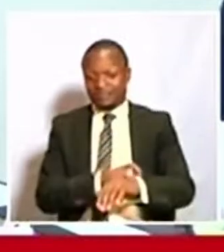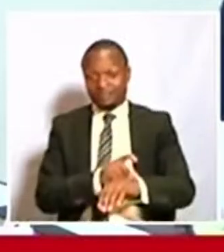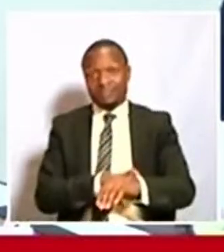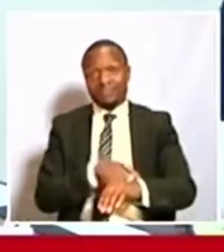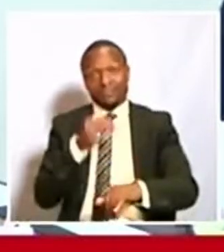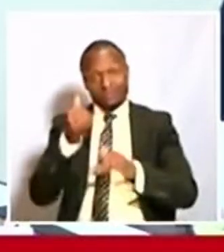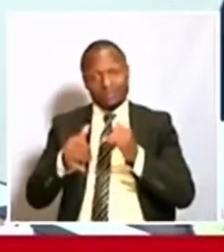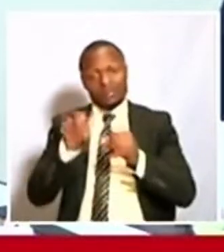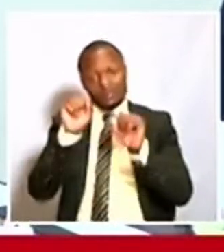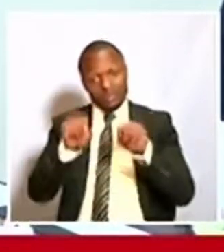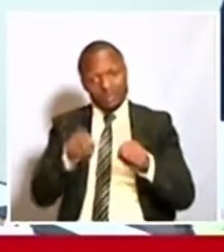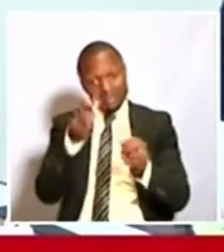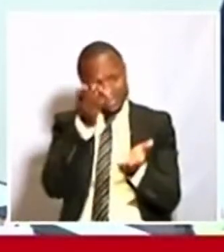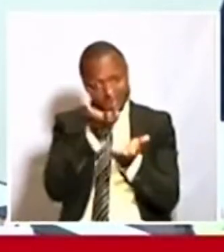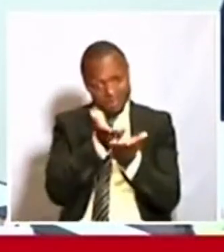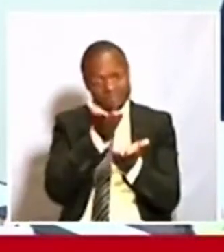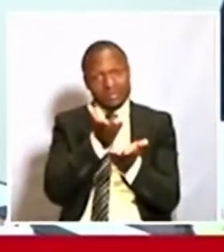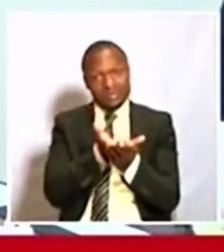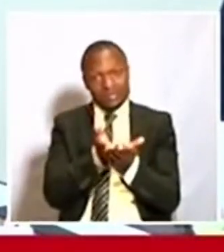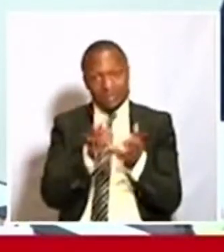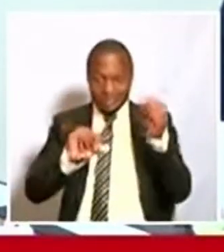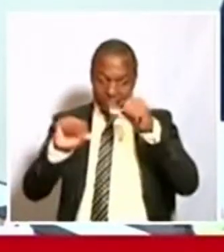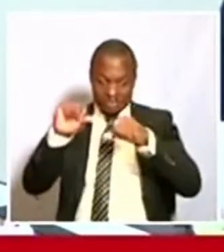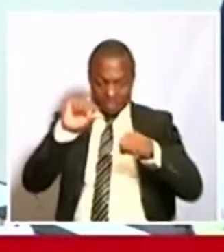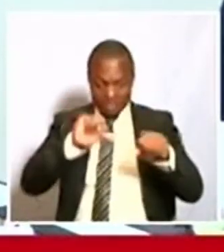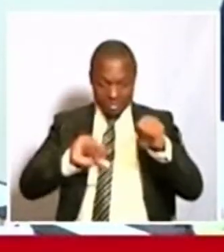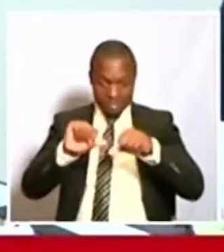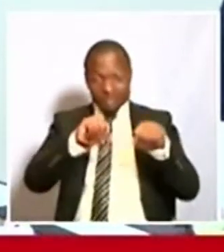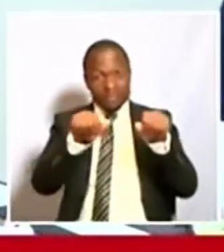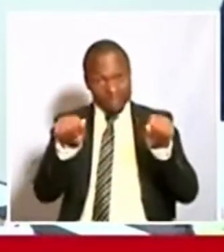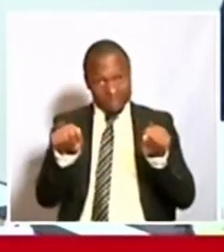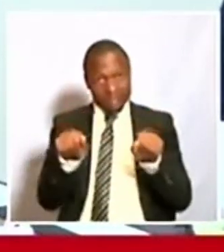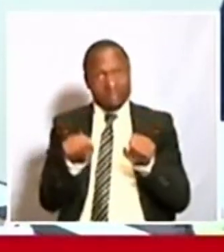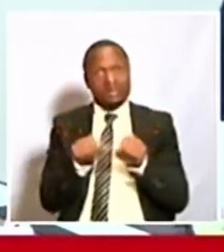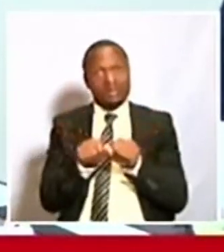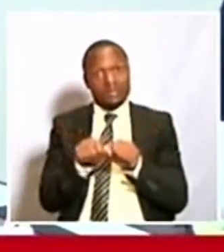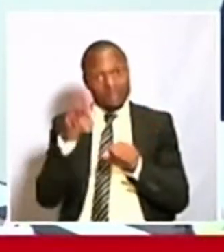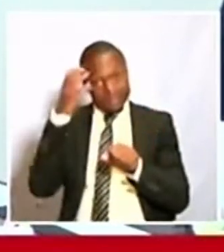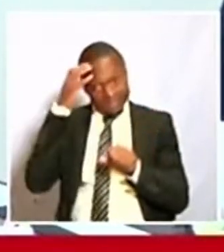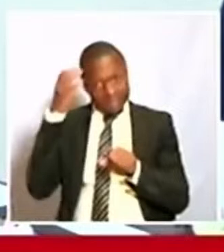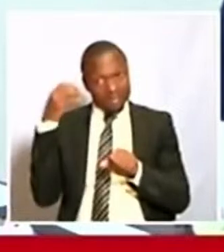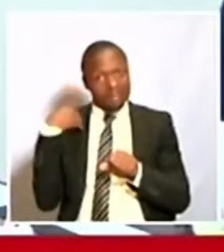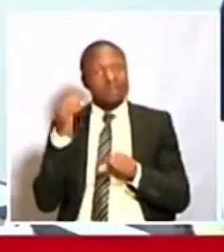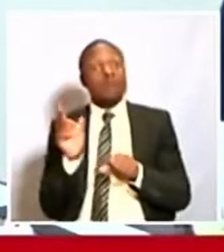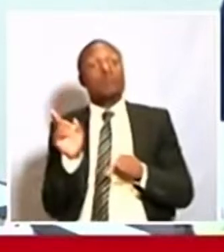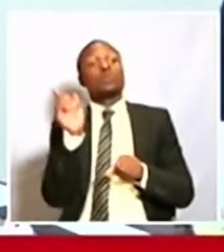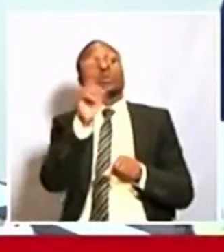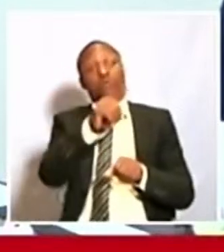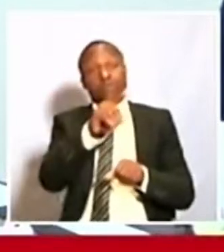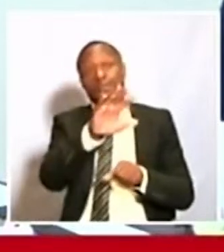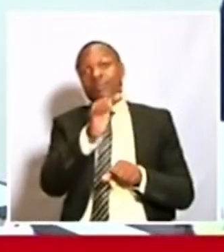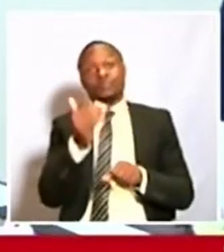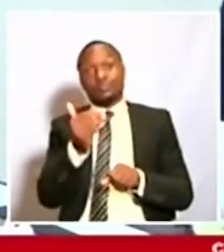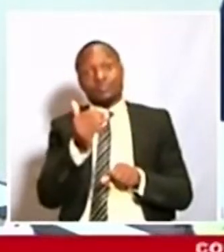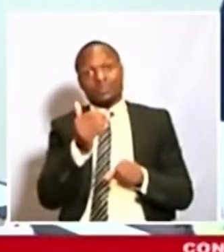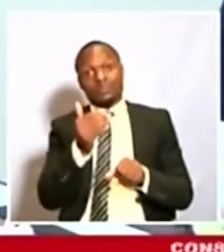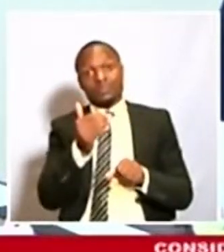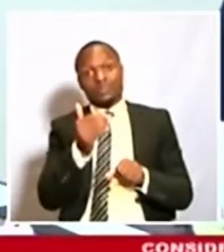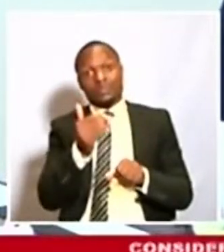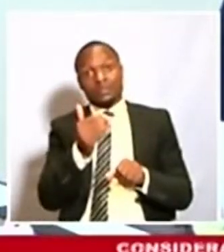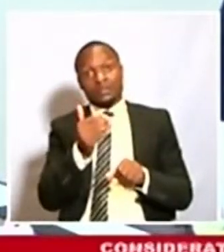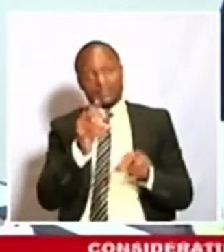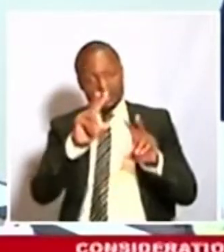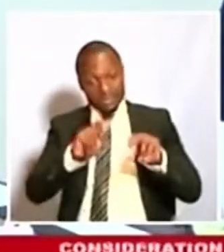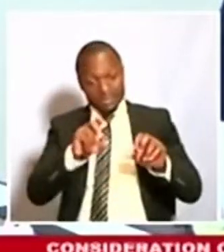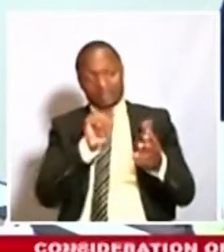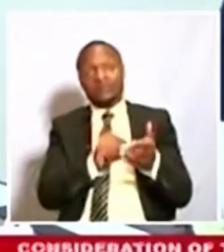want to suggest that the Auditor General's office goes back to verify on this and get us the facts so